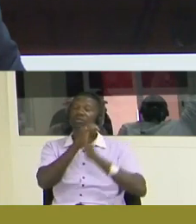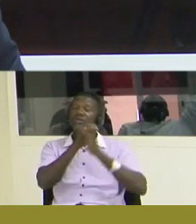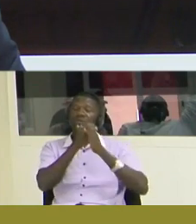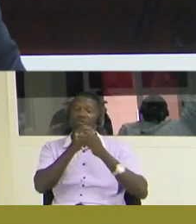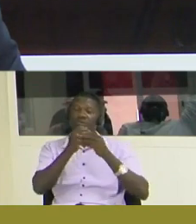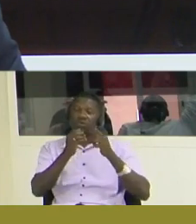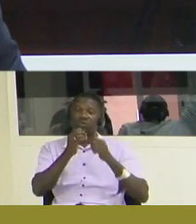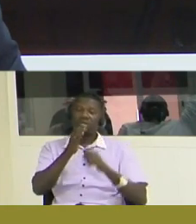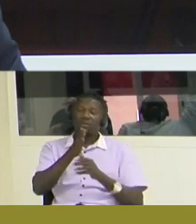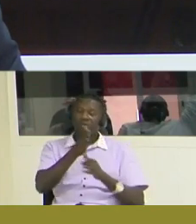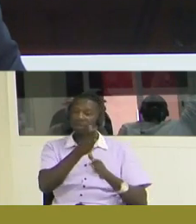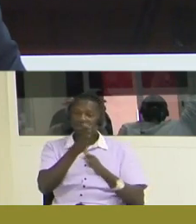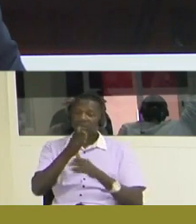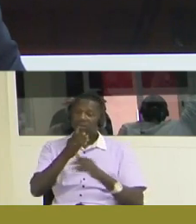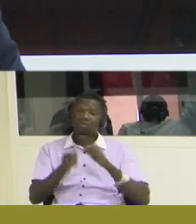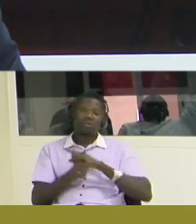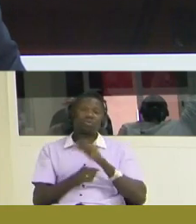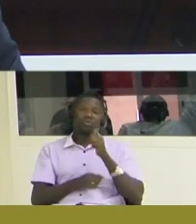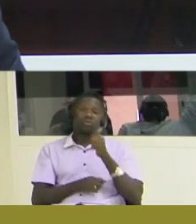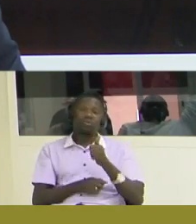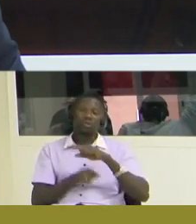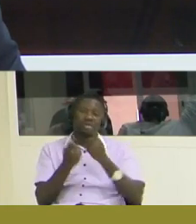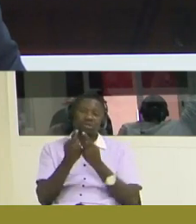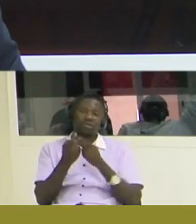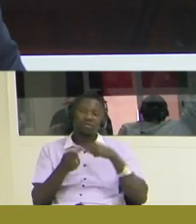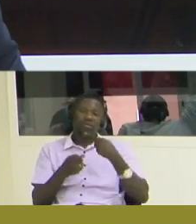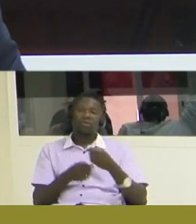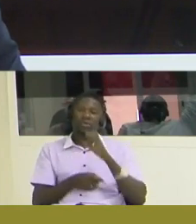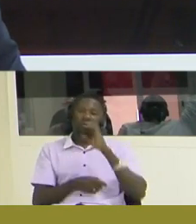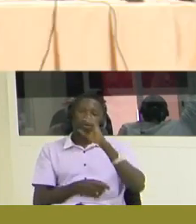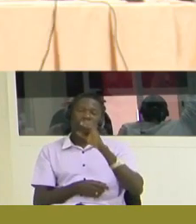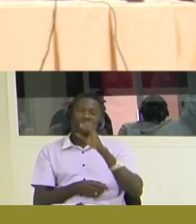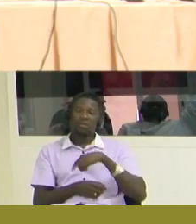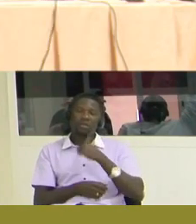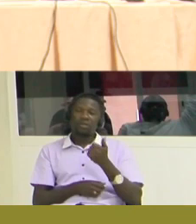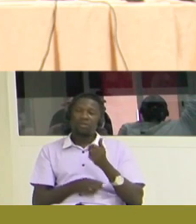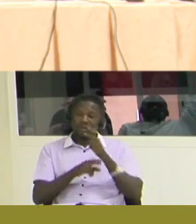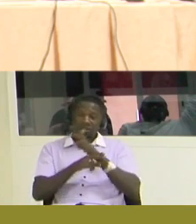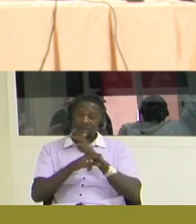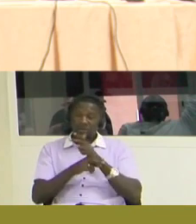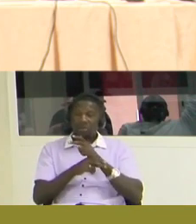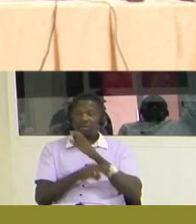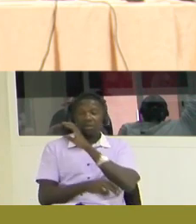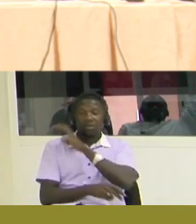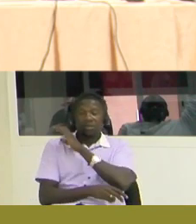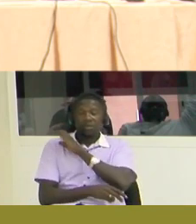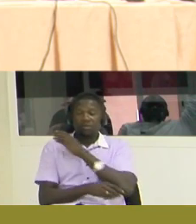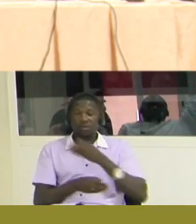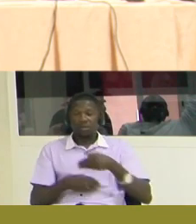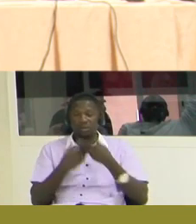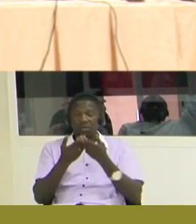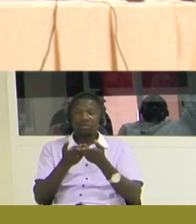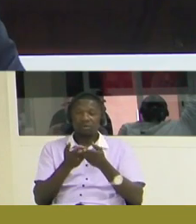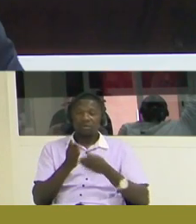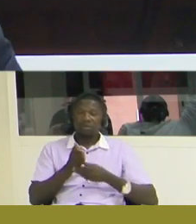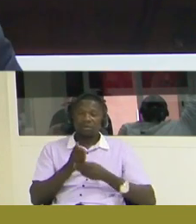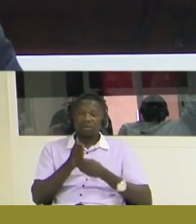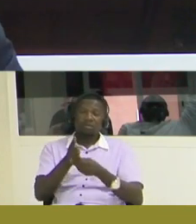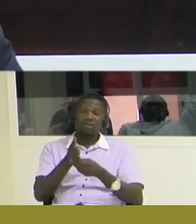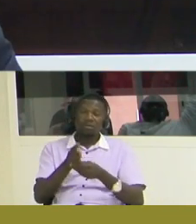country and the security Chiefs were given the go-ahead to